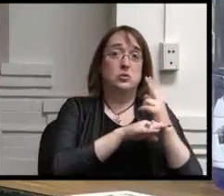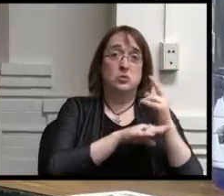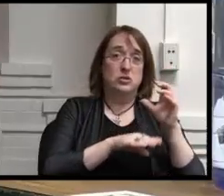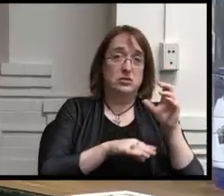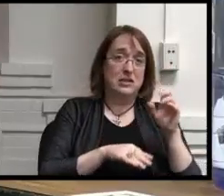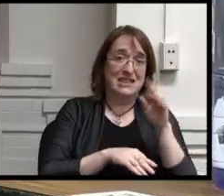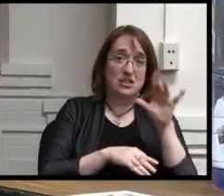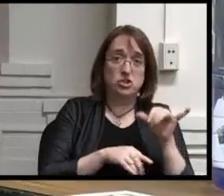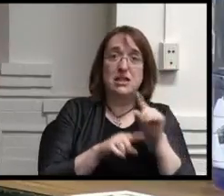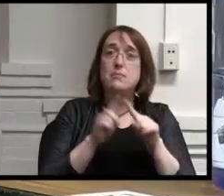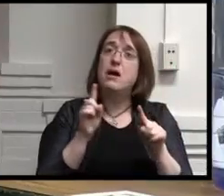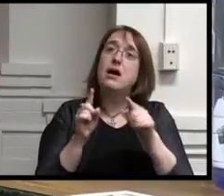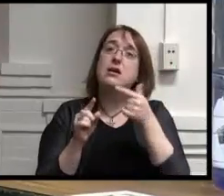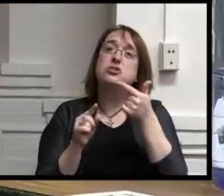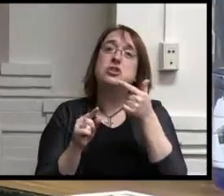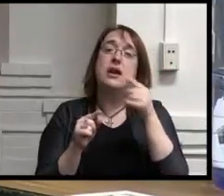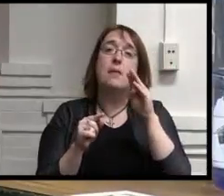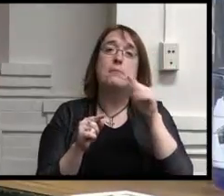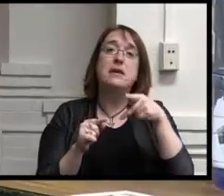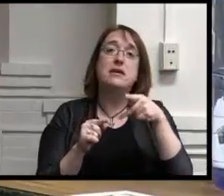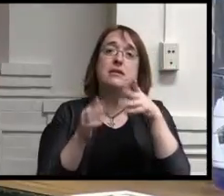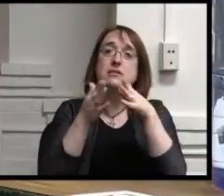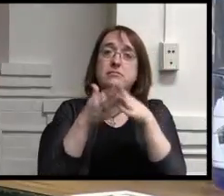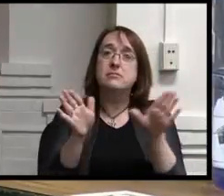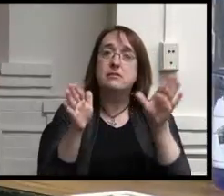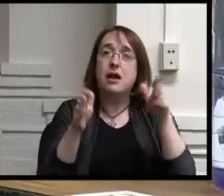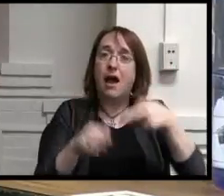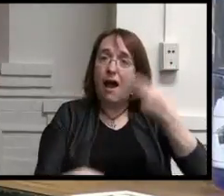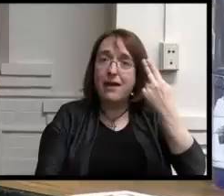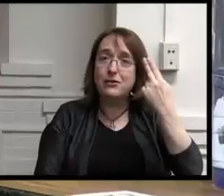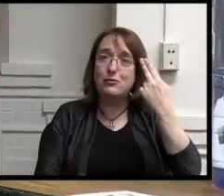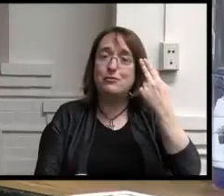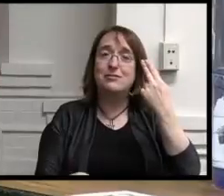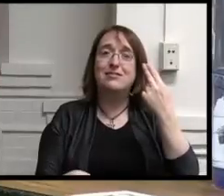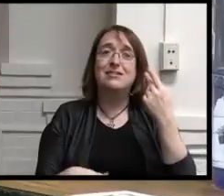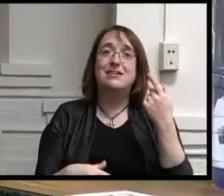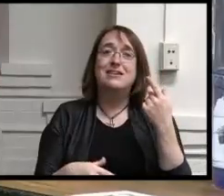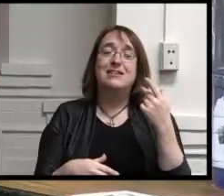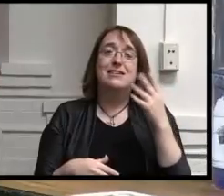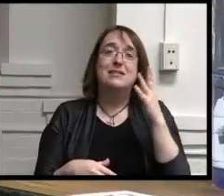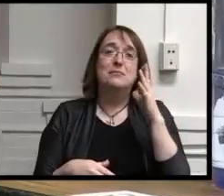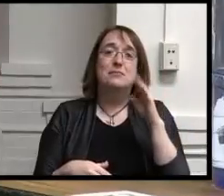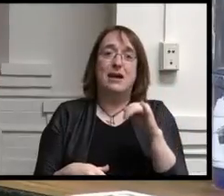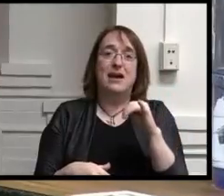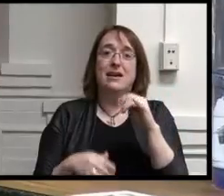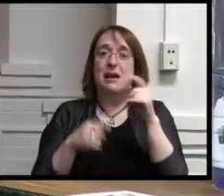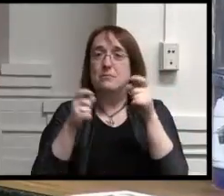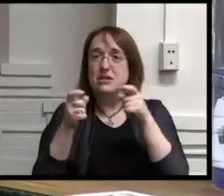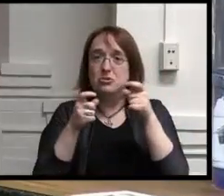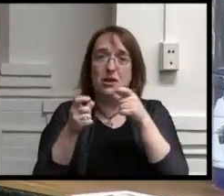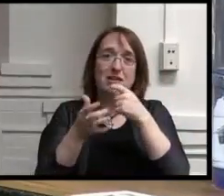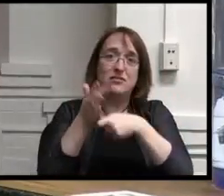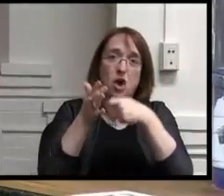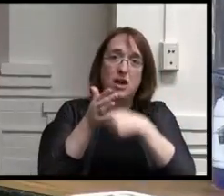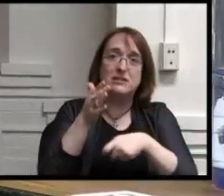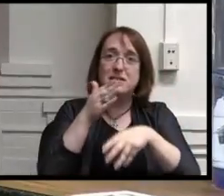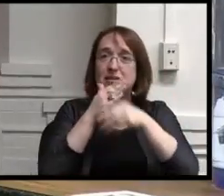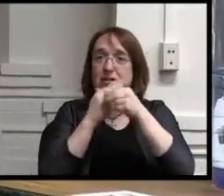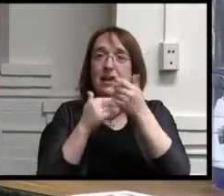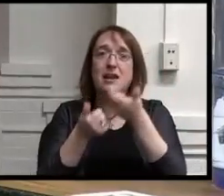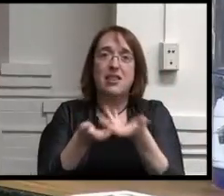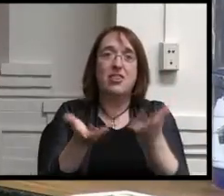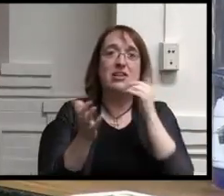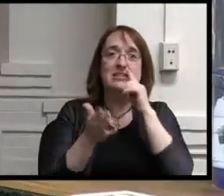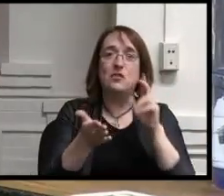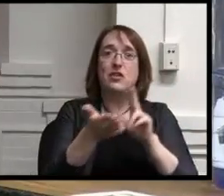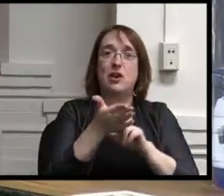GMP number would have been higher, not only by this magnitude, but by the additional administrative overhead for the contractor.